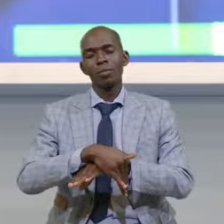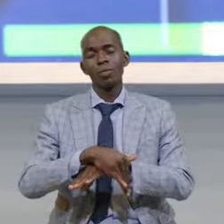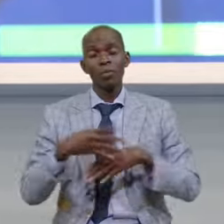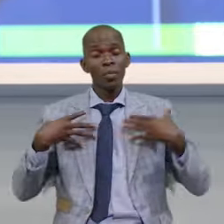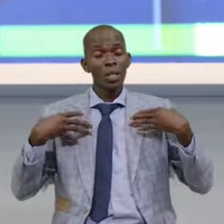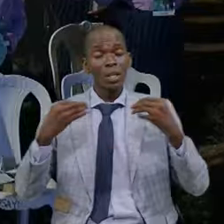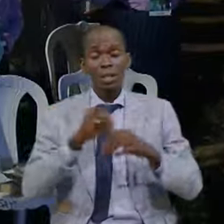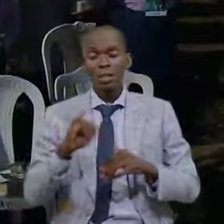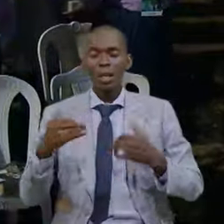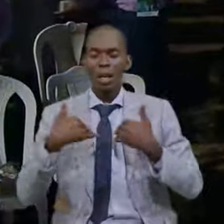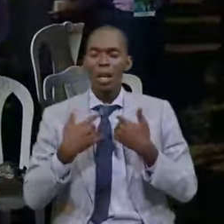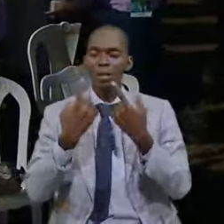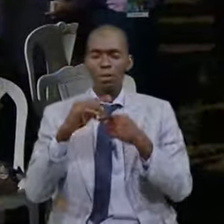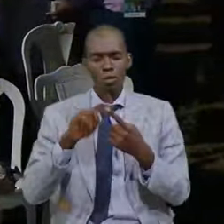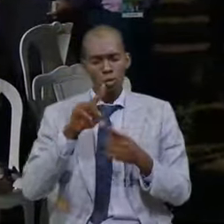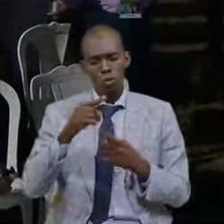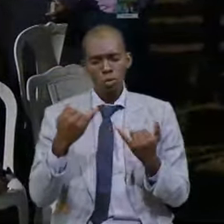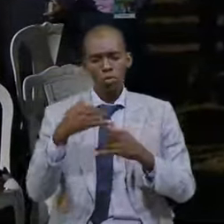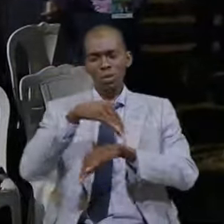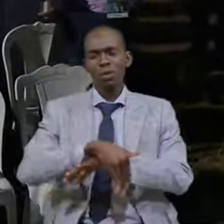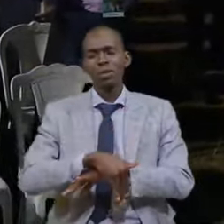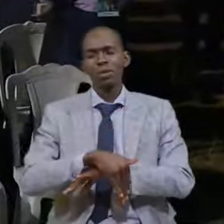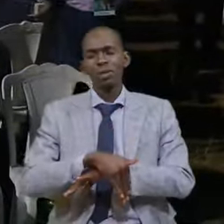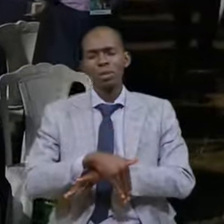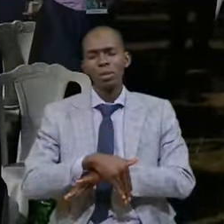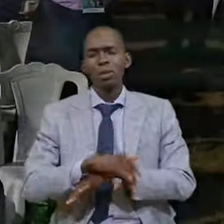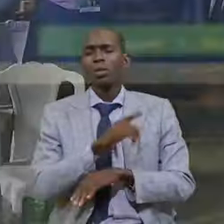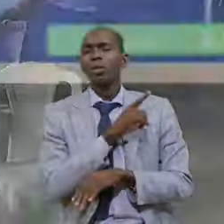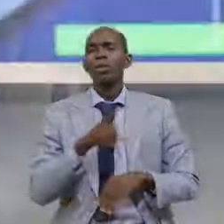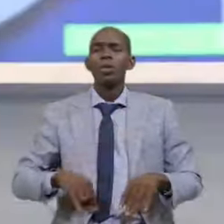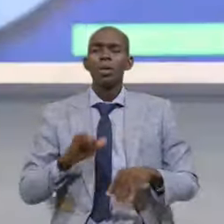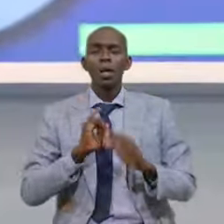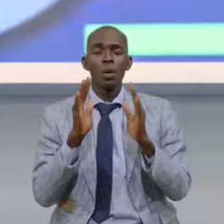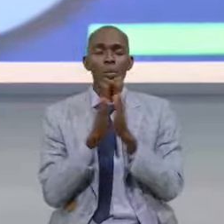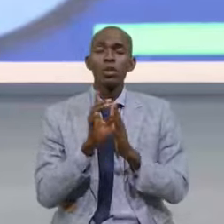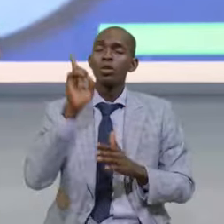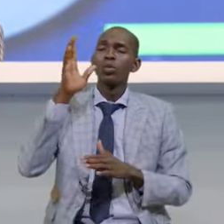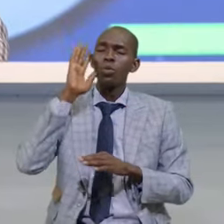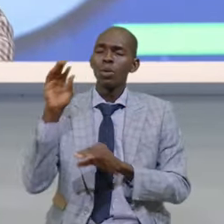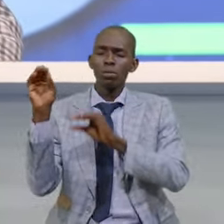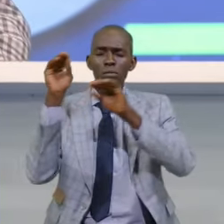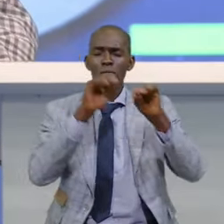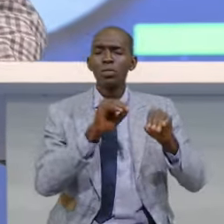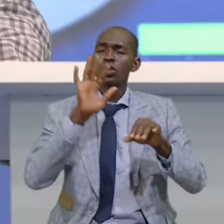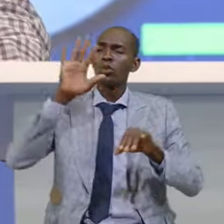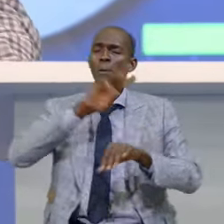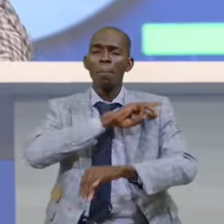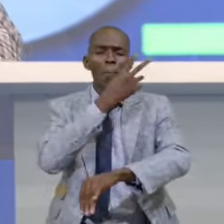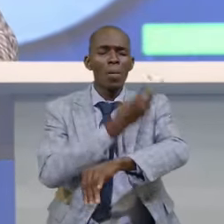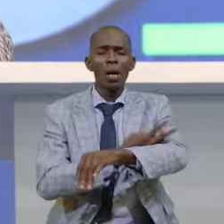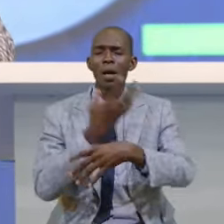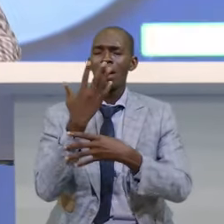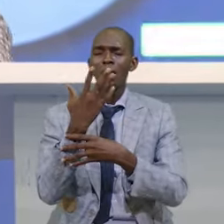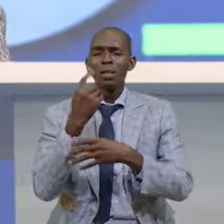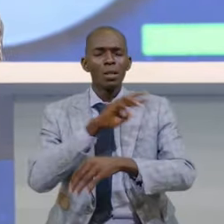Healing has come tonight. Lord, I pray that you lay your mighty hand, the mighty hand